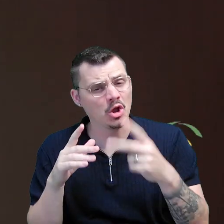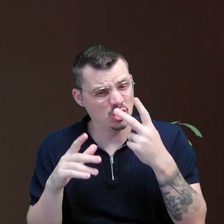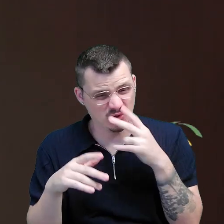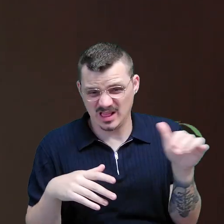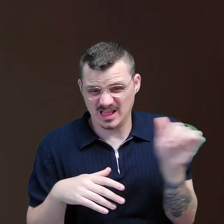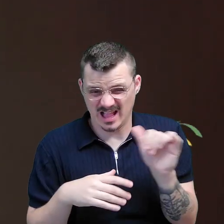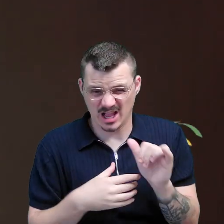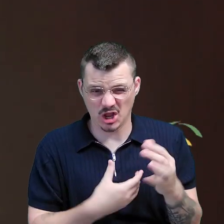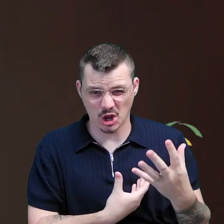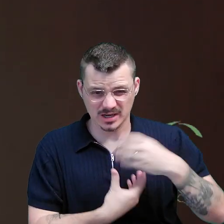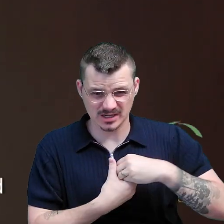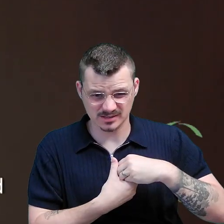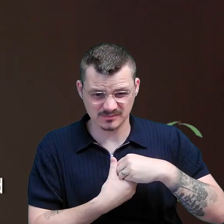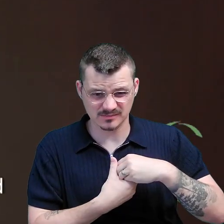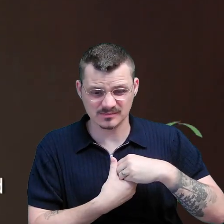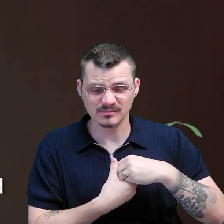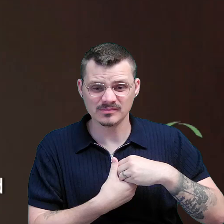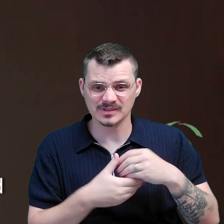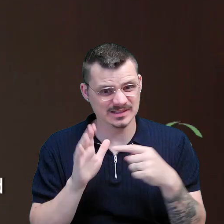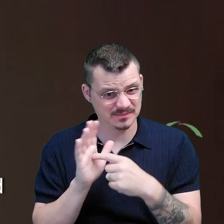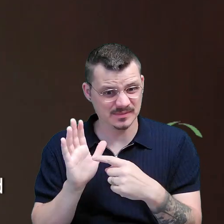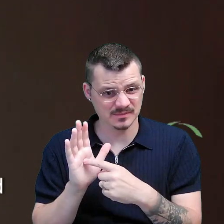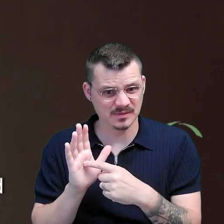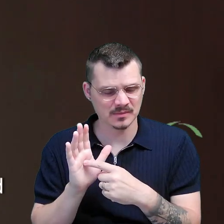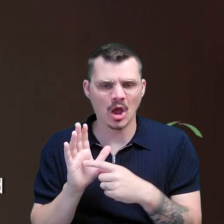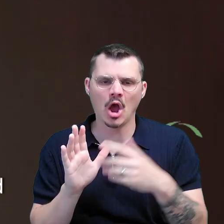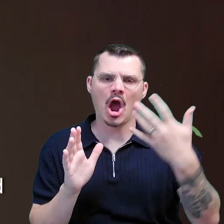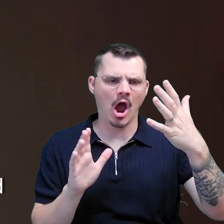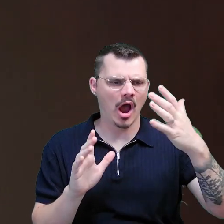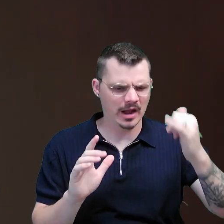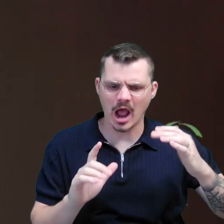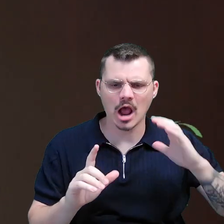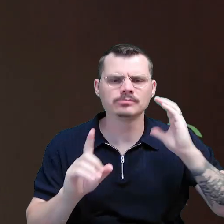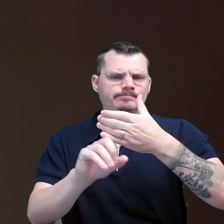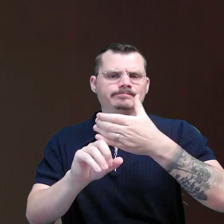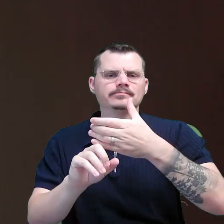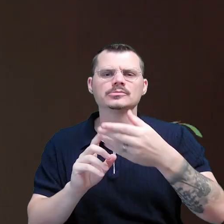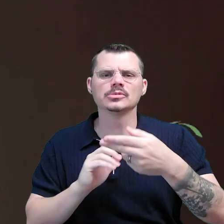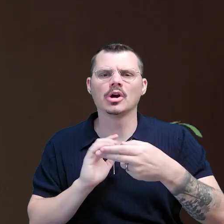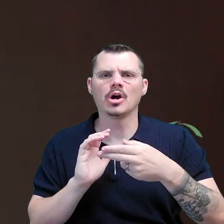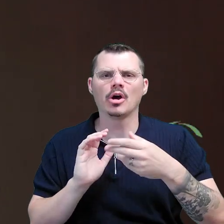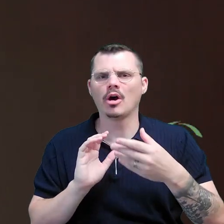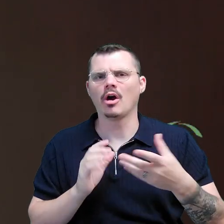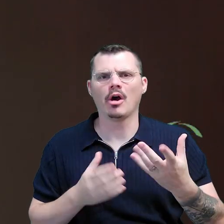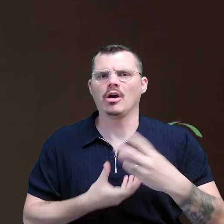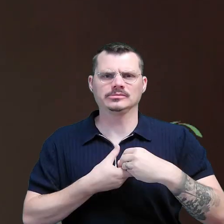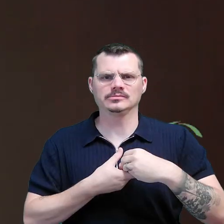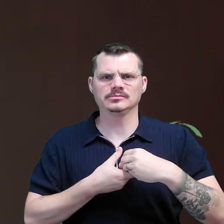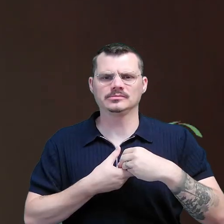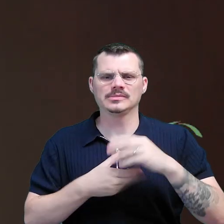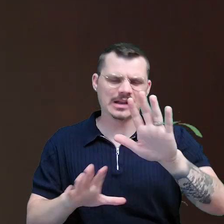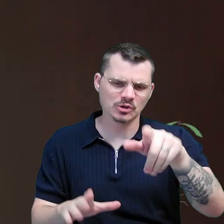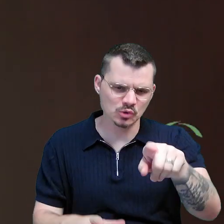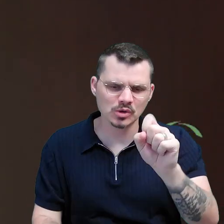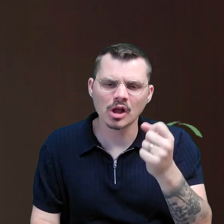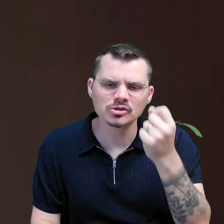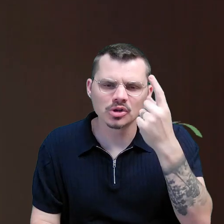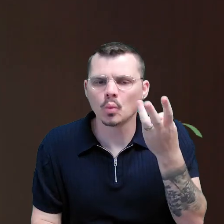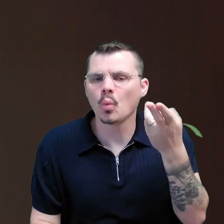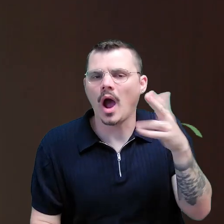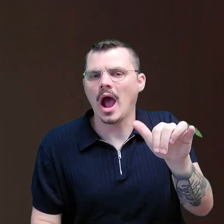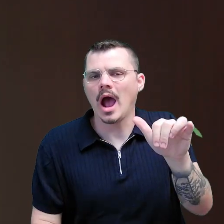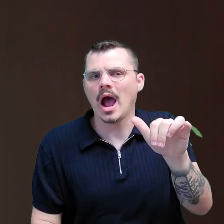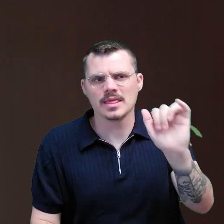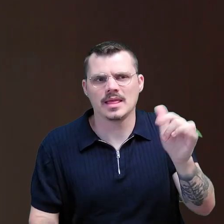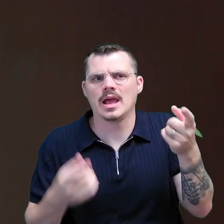autistic-like symptoms are getting the diagnosis of autism. And you can understand how that happens and why that